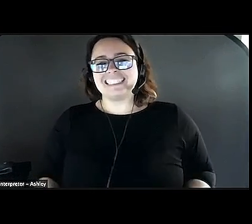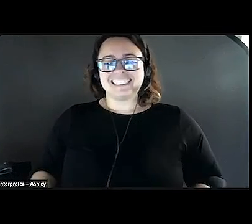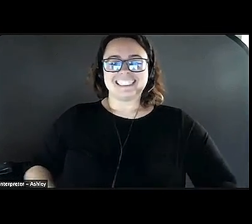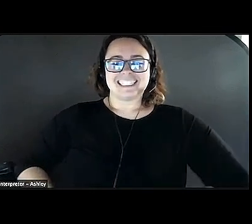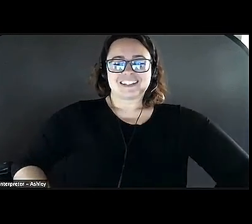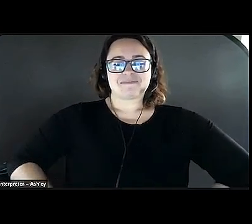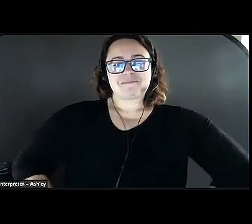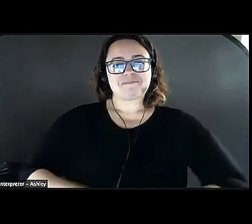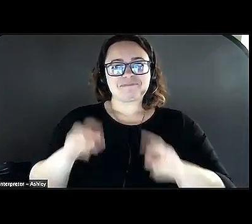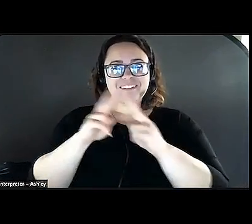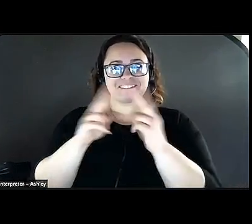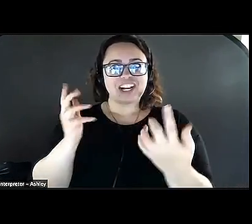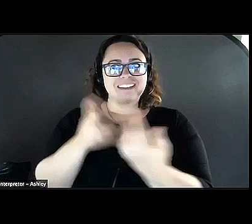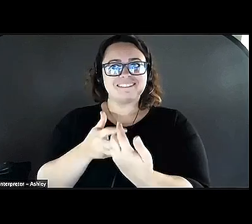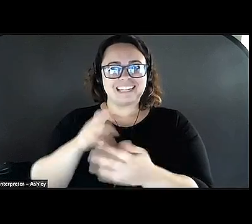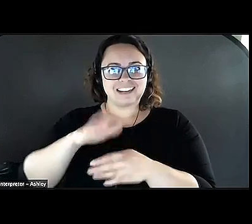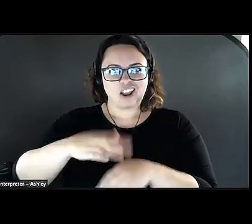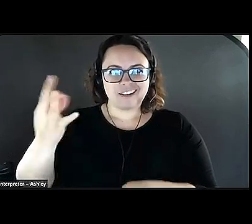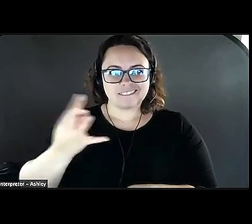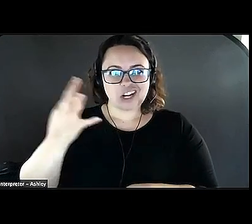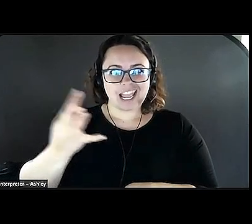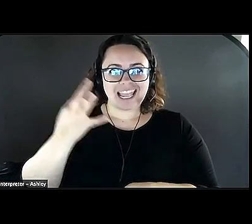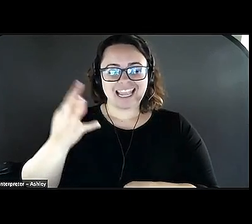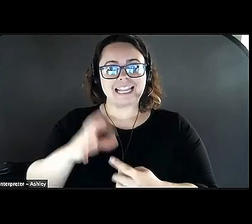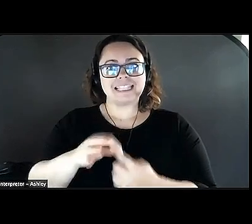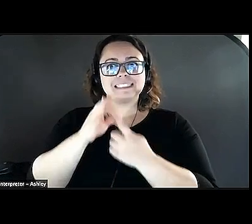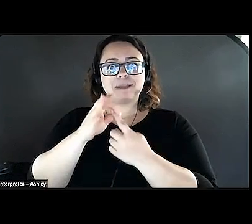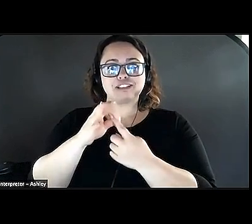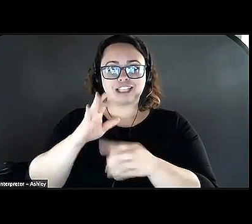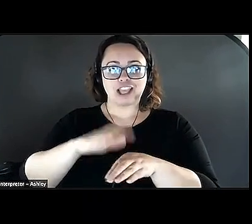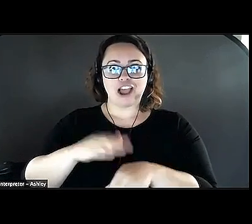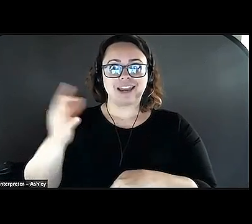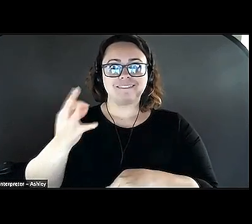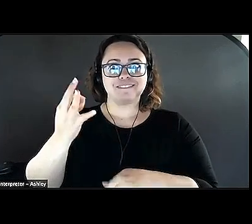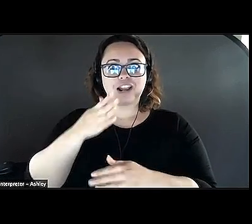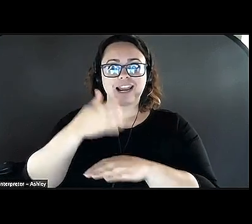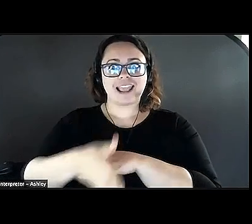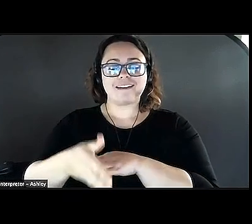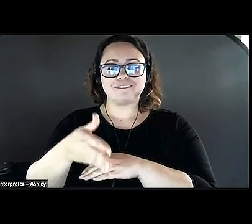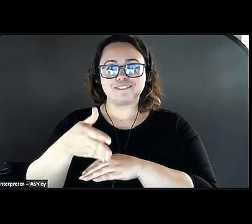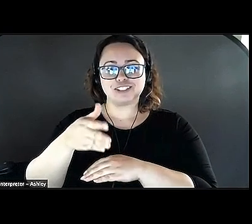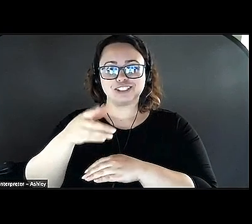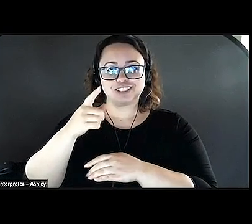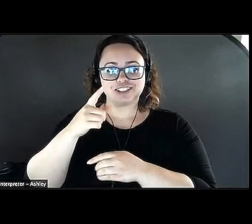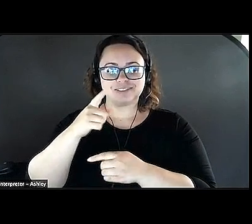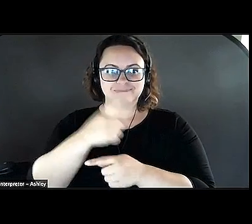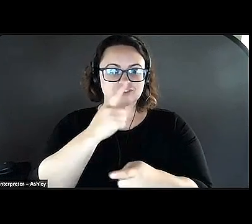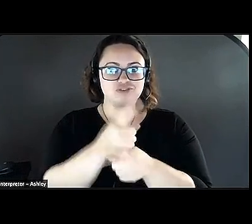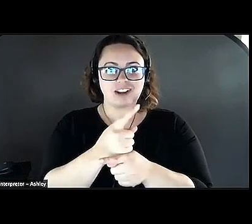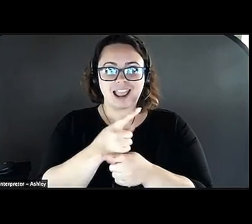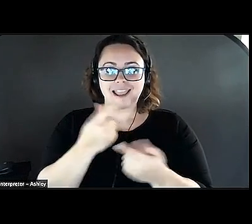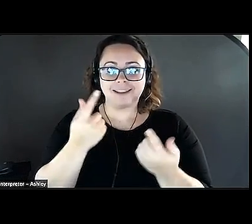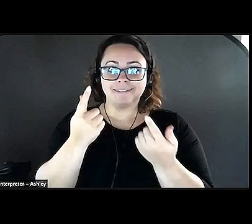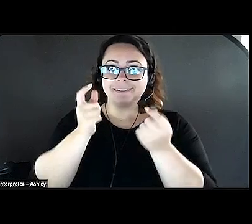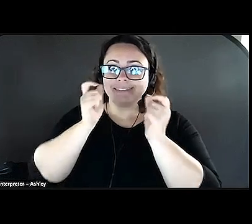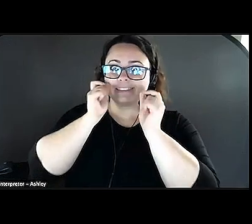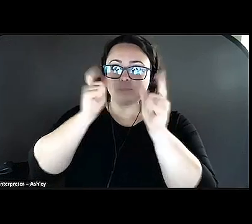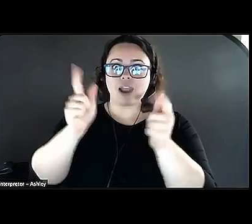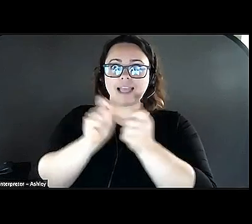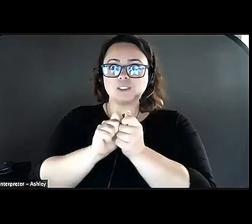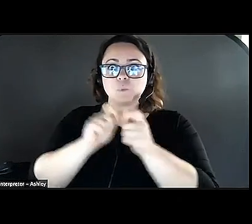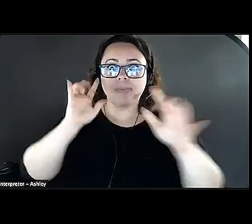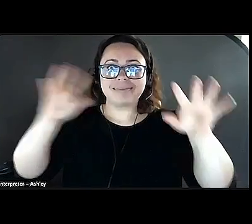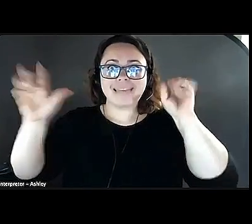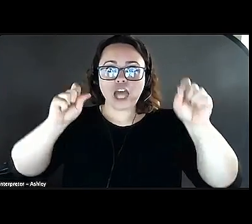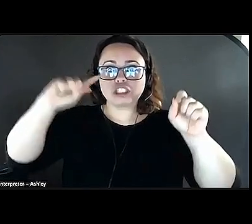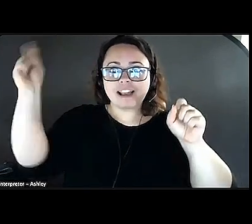It's very fitting on a Friday, and especially a Friday after, you're right, there's the surprise of the thunder and